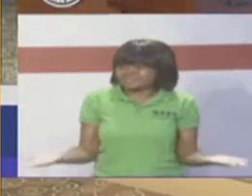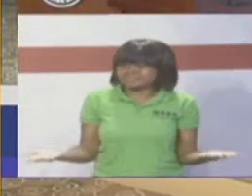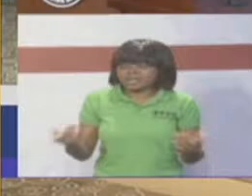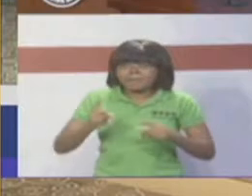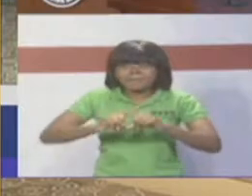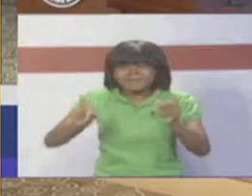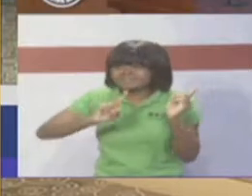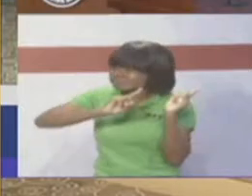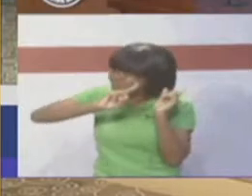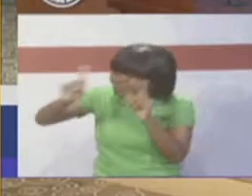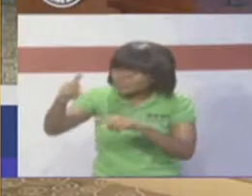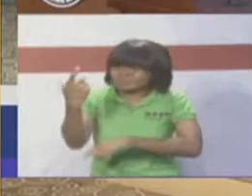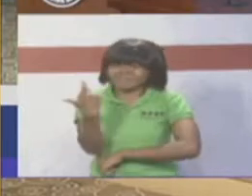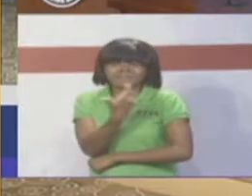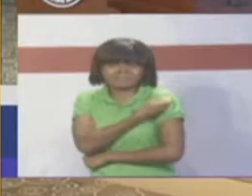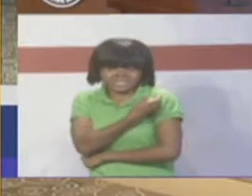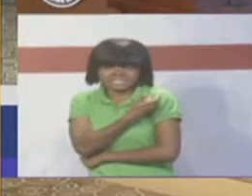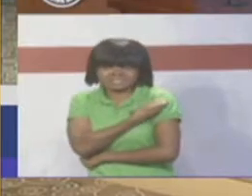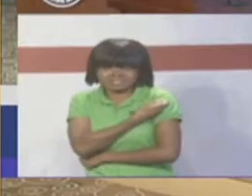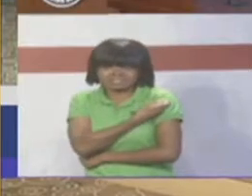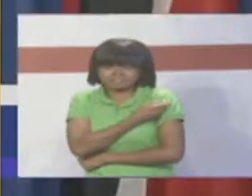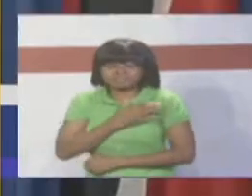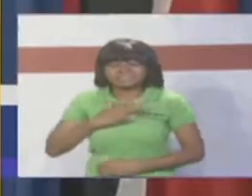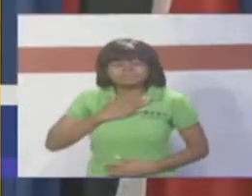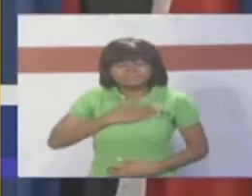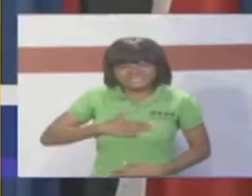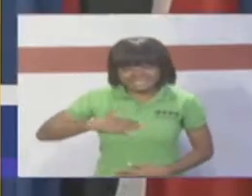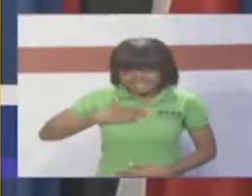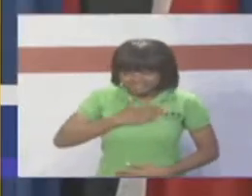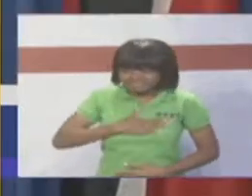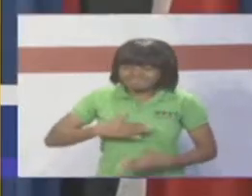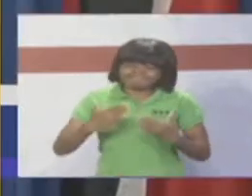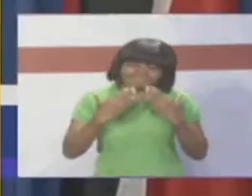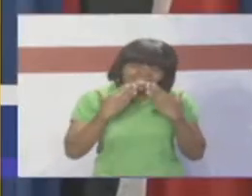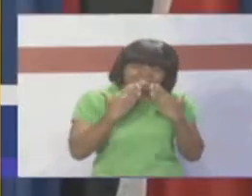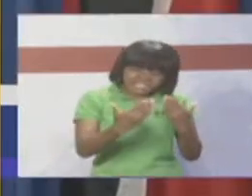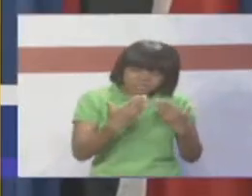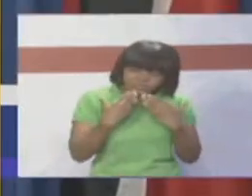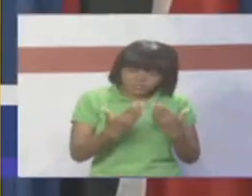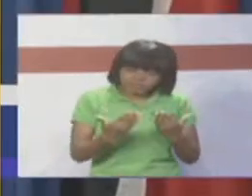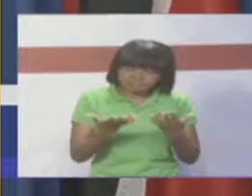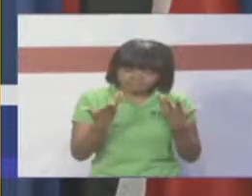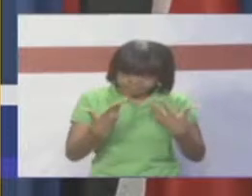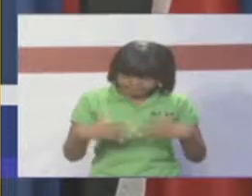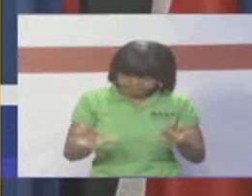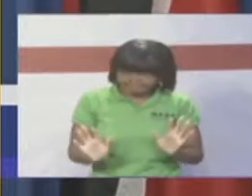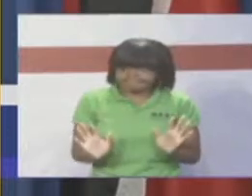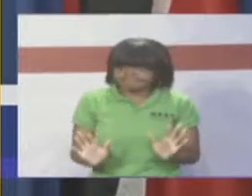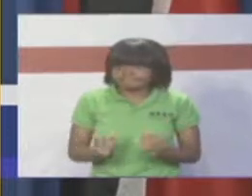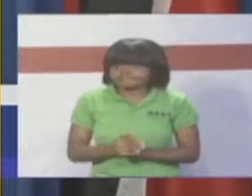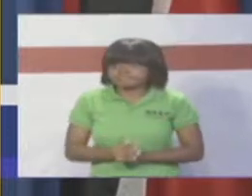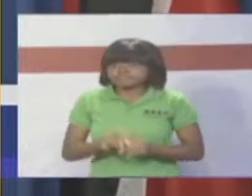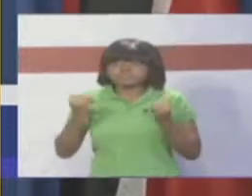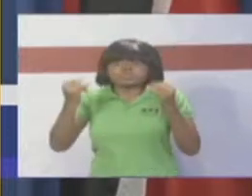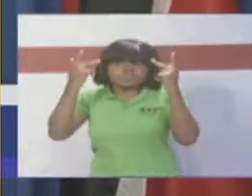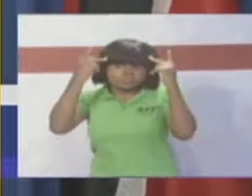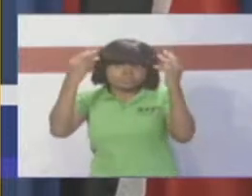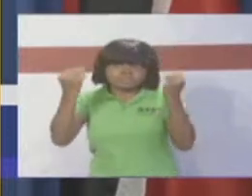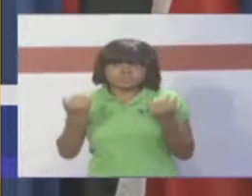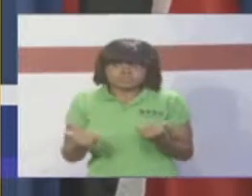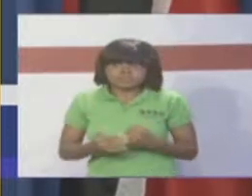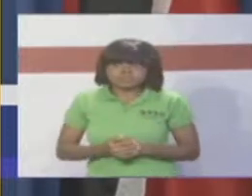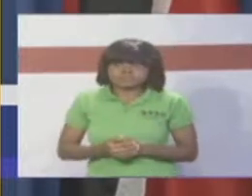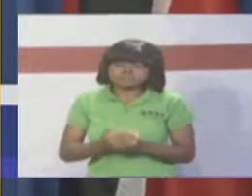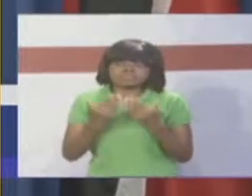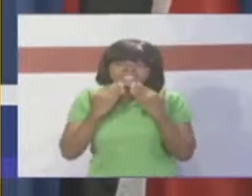Thank you very much, Minister Dayal Singh, for your information. Ladies and gentlemen, by now you